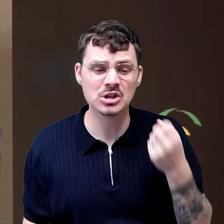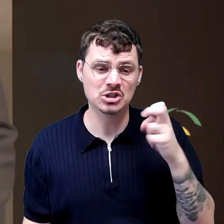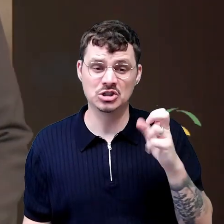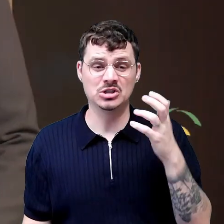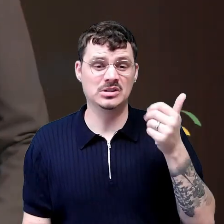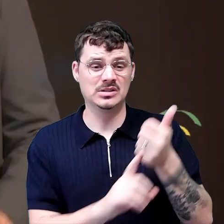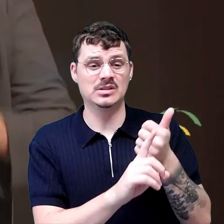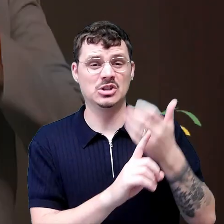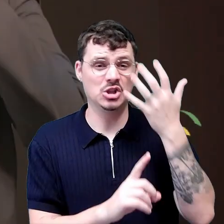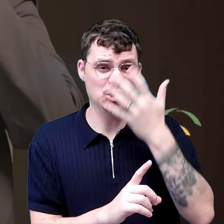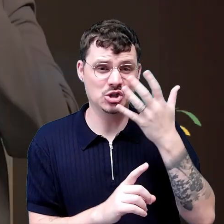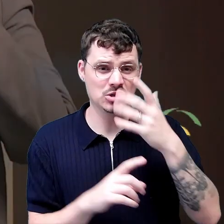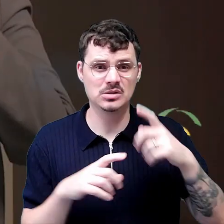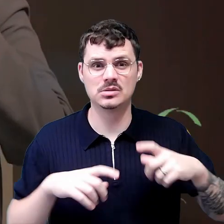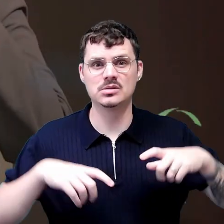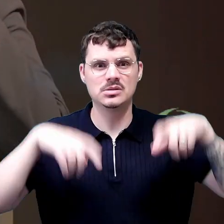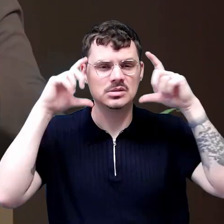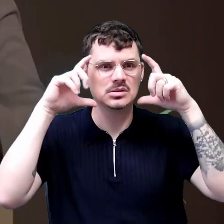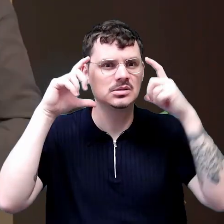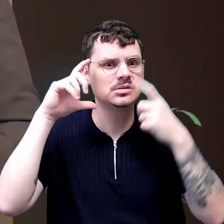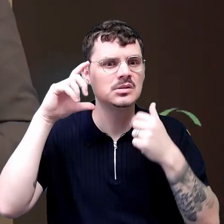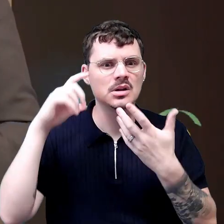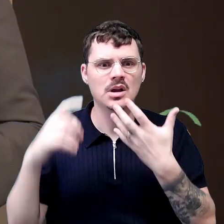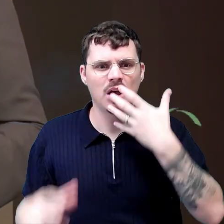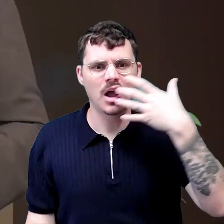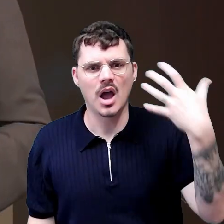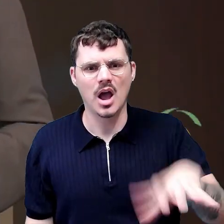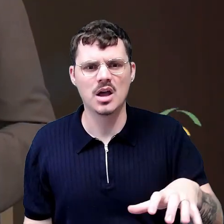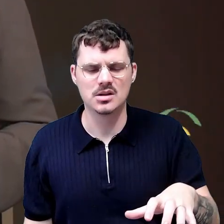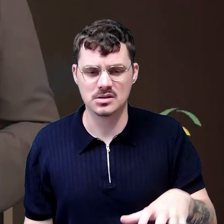she looks really flushed and hot.